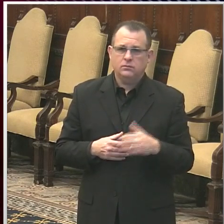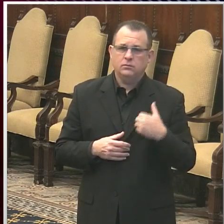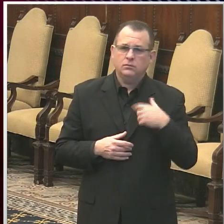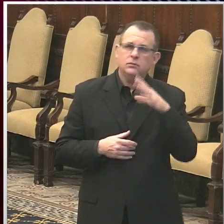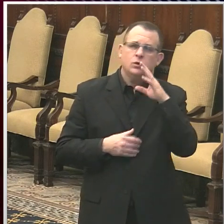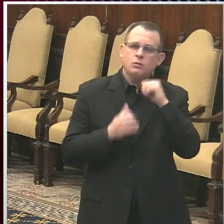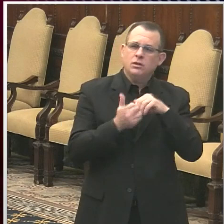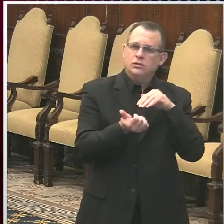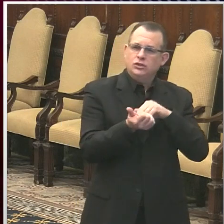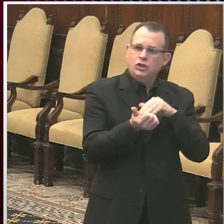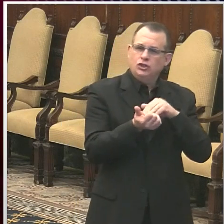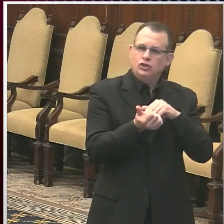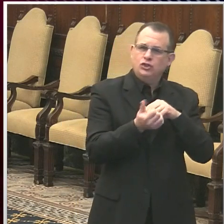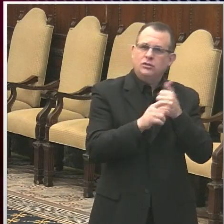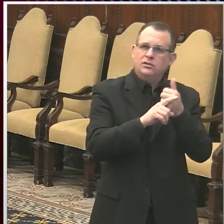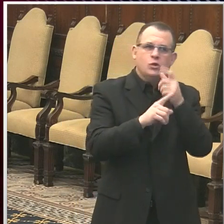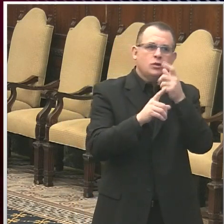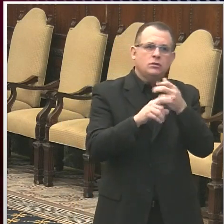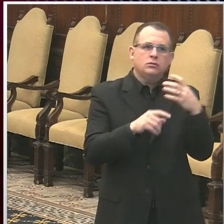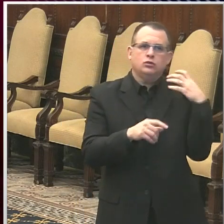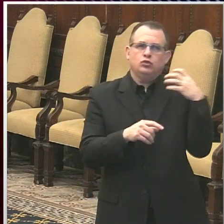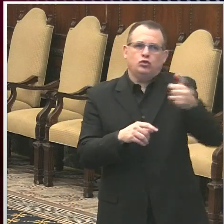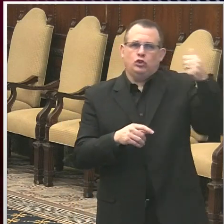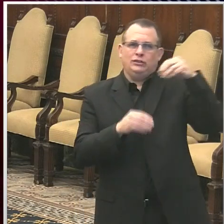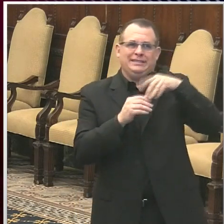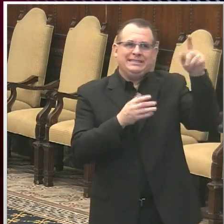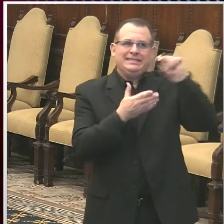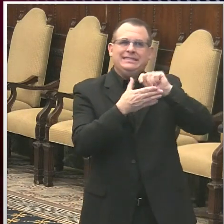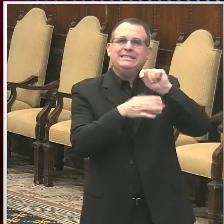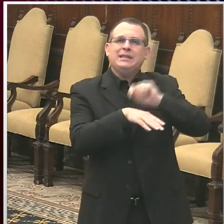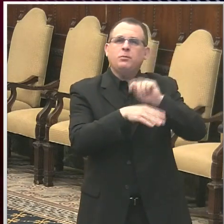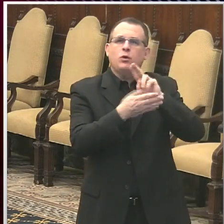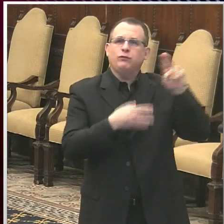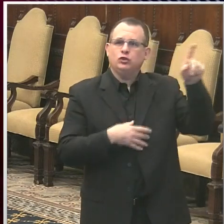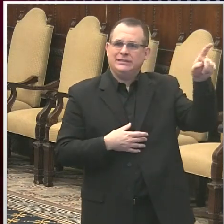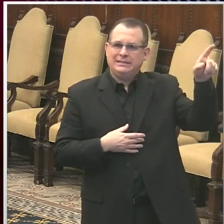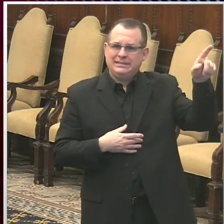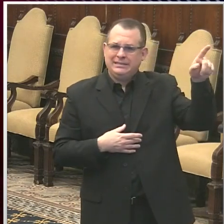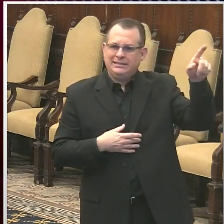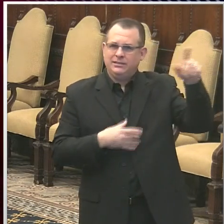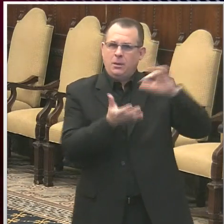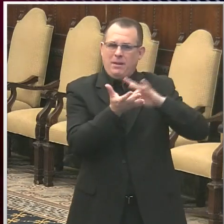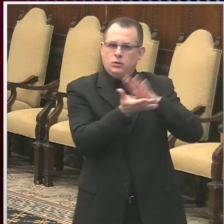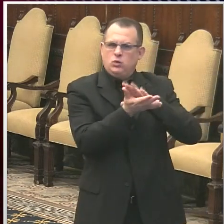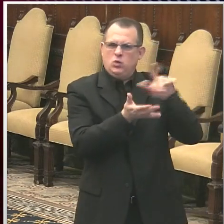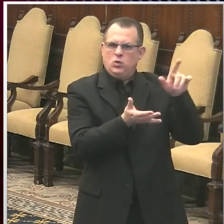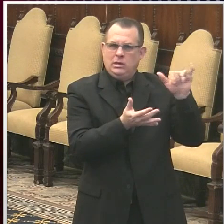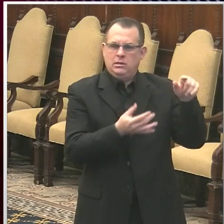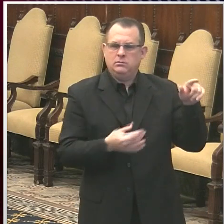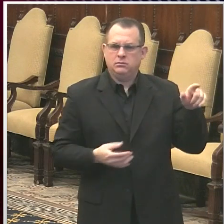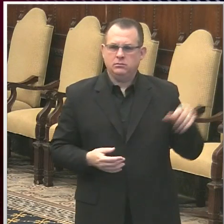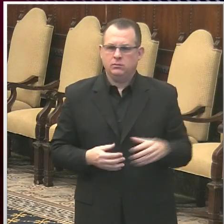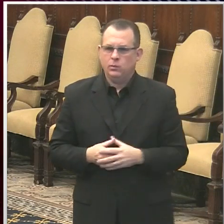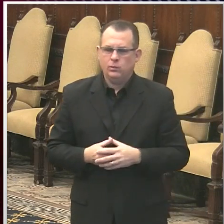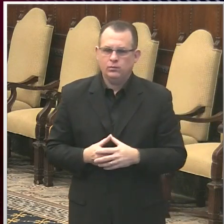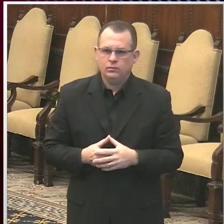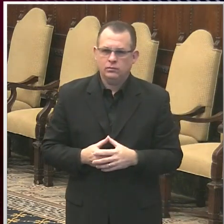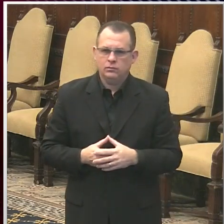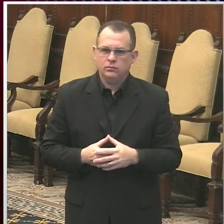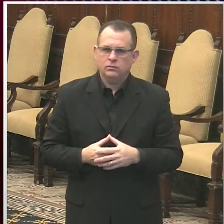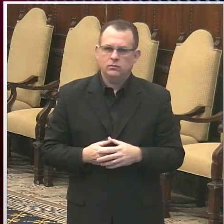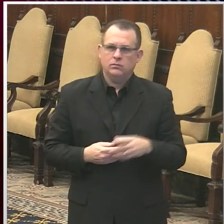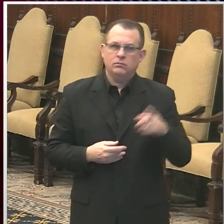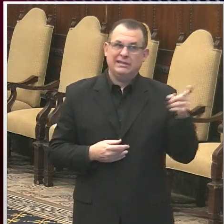at Temple of the School of Medicine. He says that, and his belief is